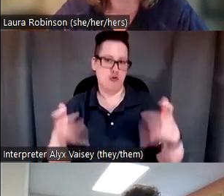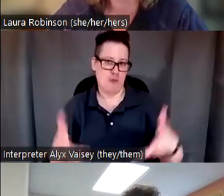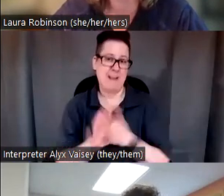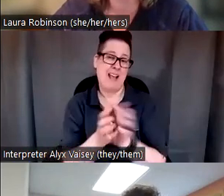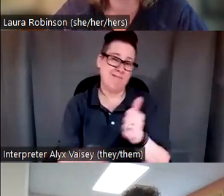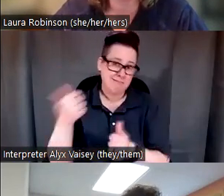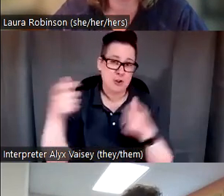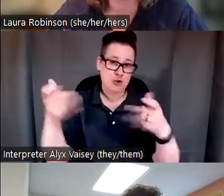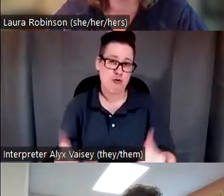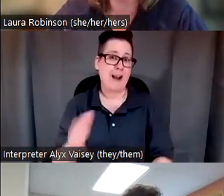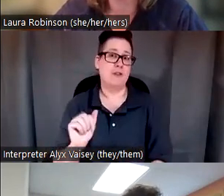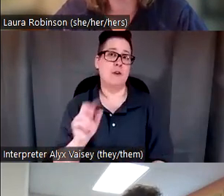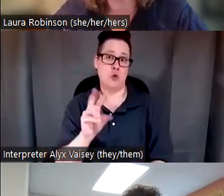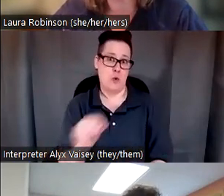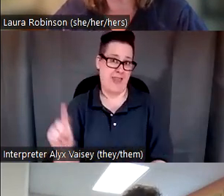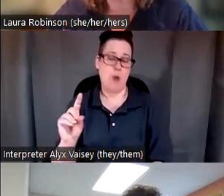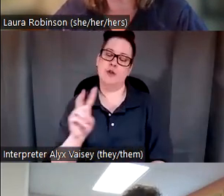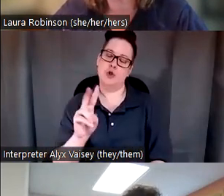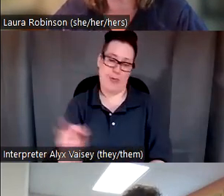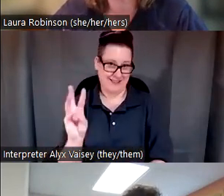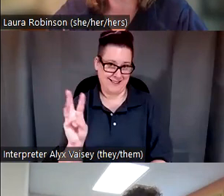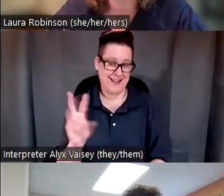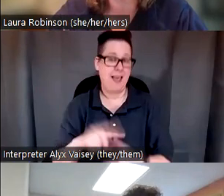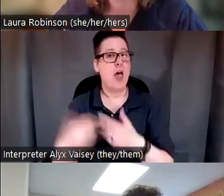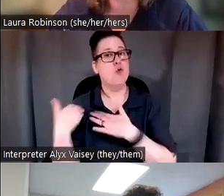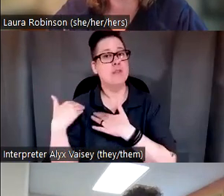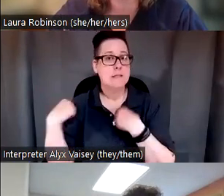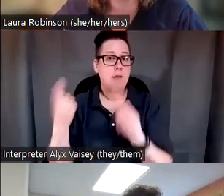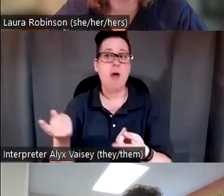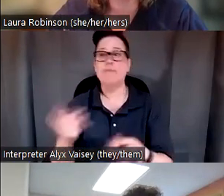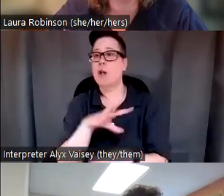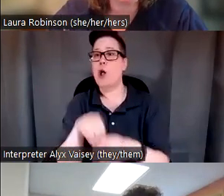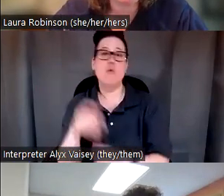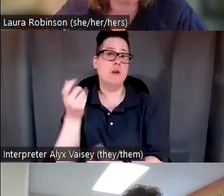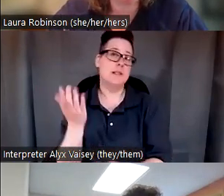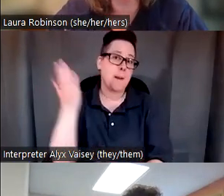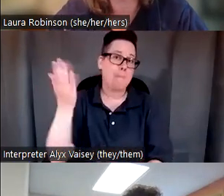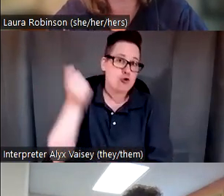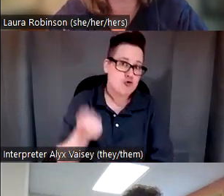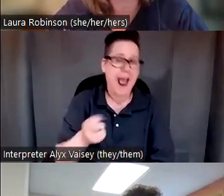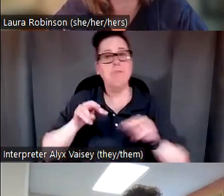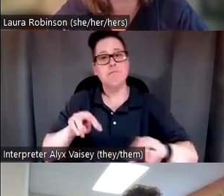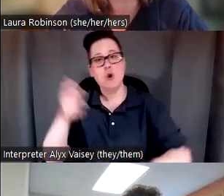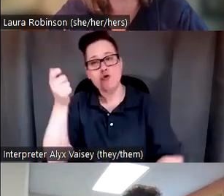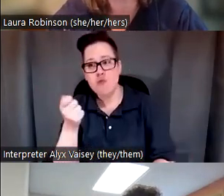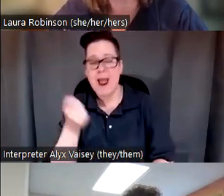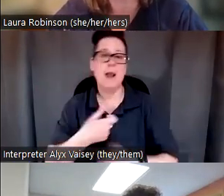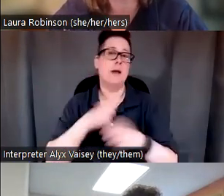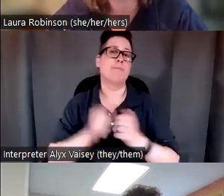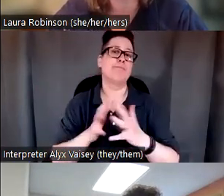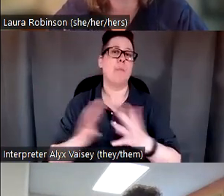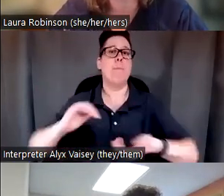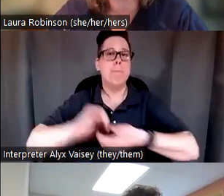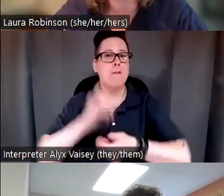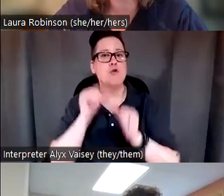in April of 2006. Her responsibilities over the years have included grant submissions and oversight, creating partnerships and chronic